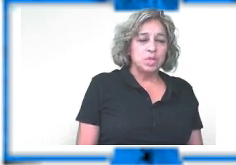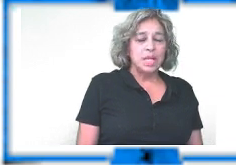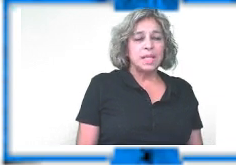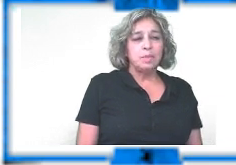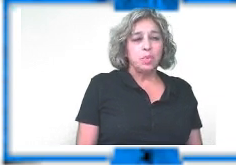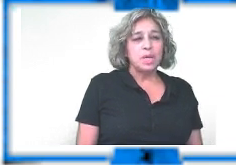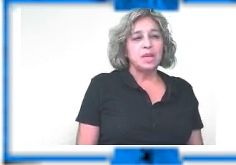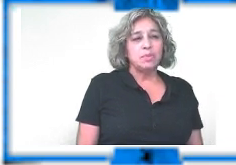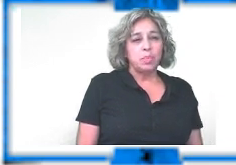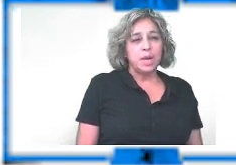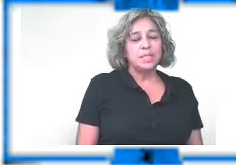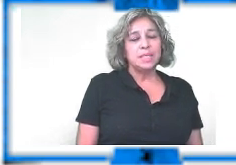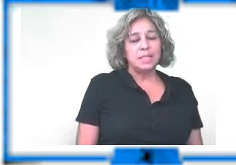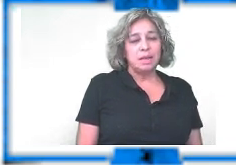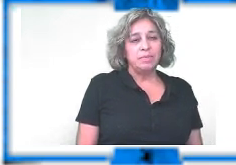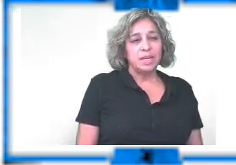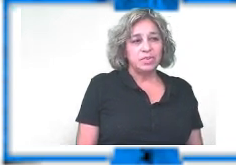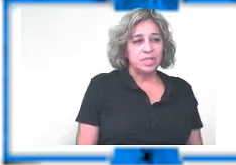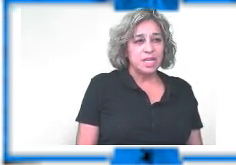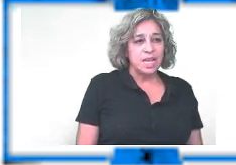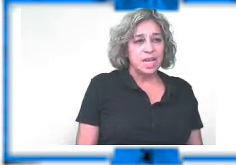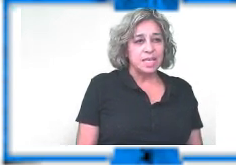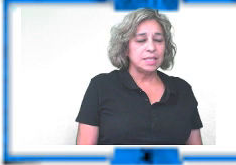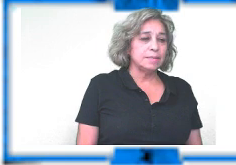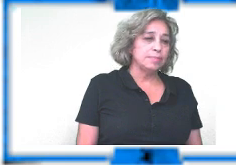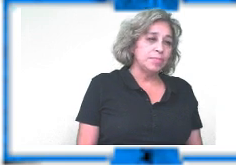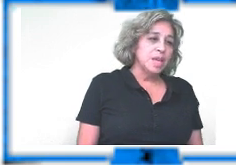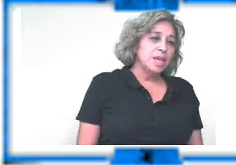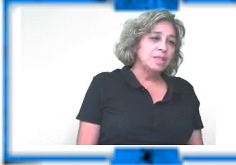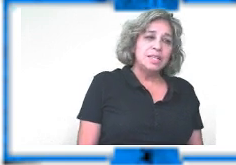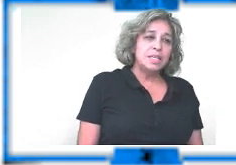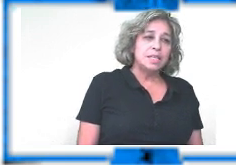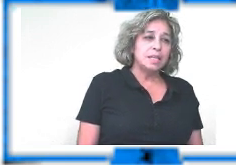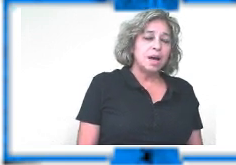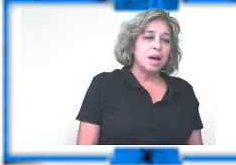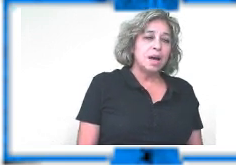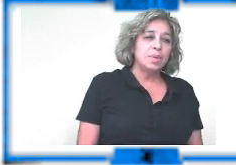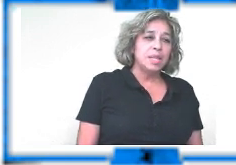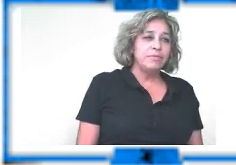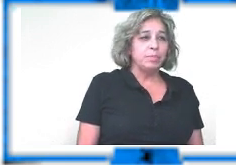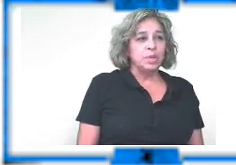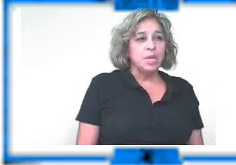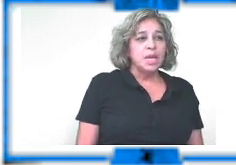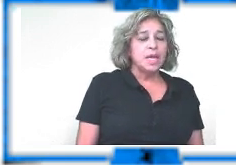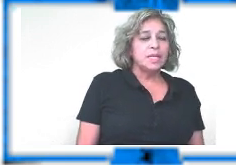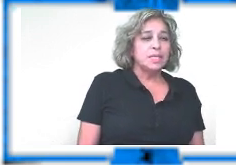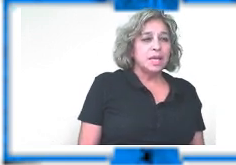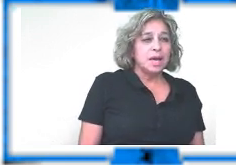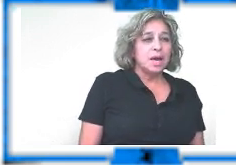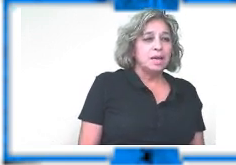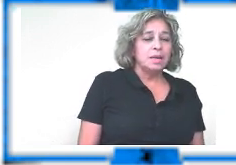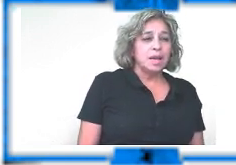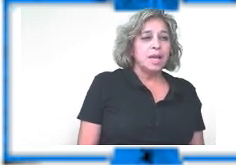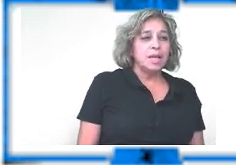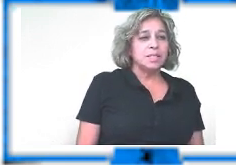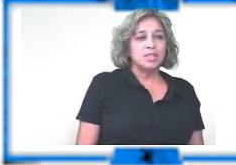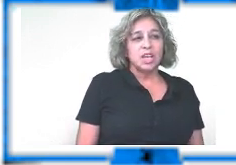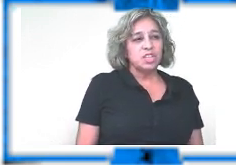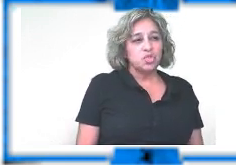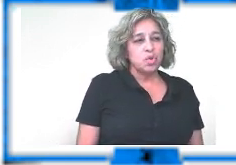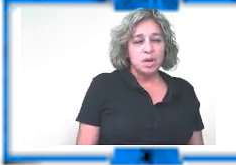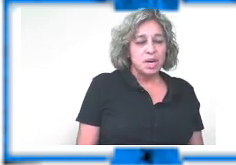we will most likely bring down the prices of electricity and gas. This is unbelievable.